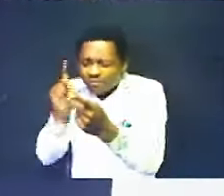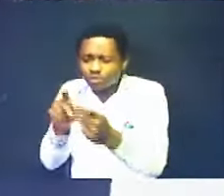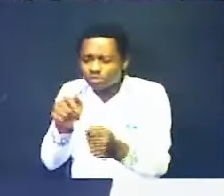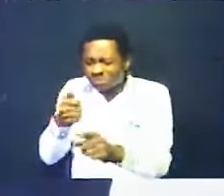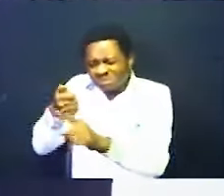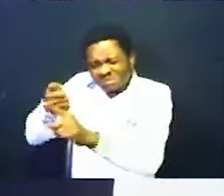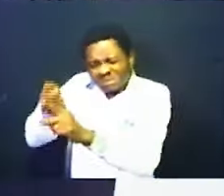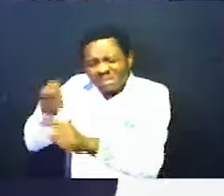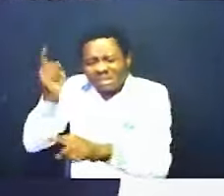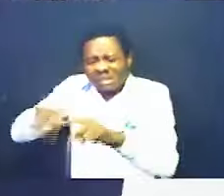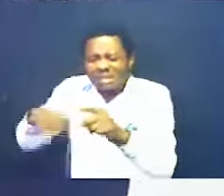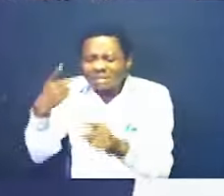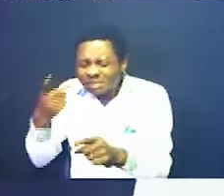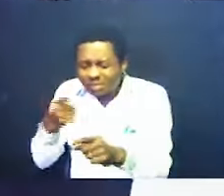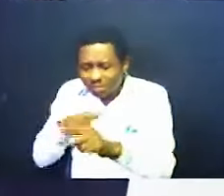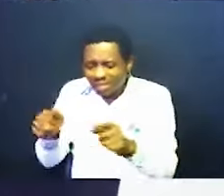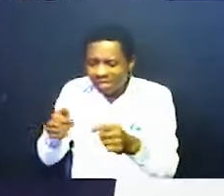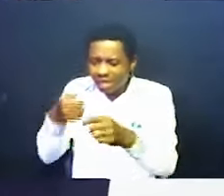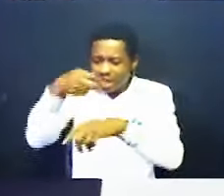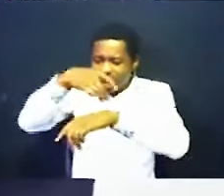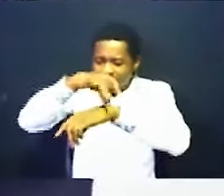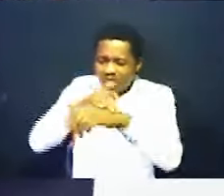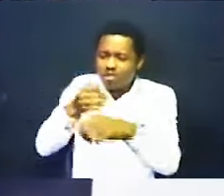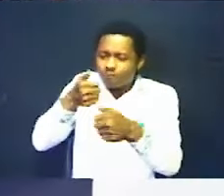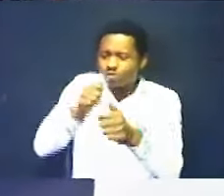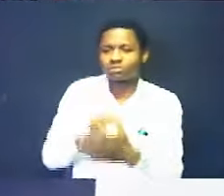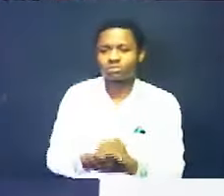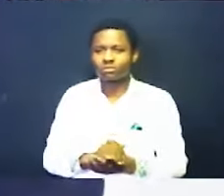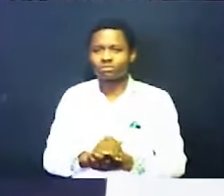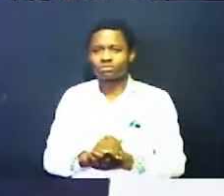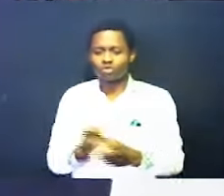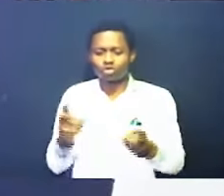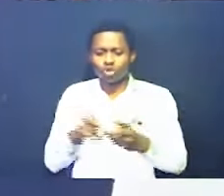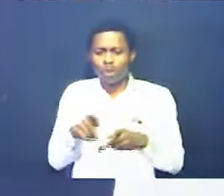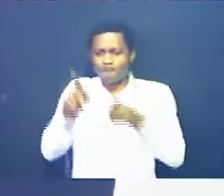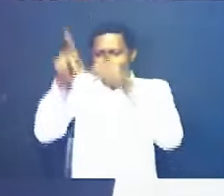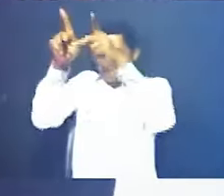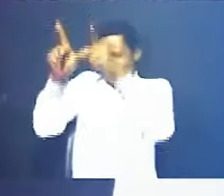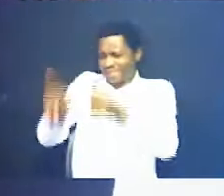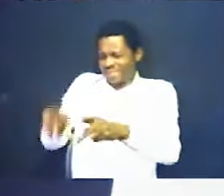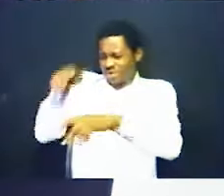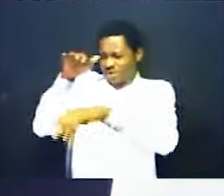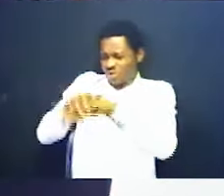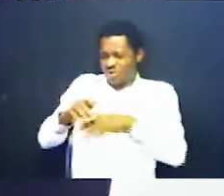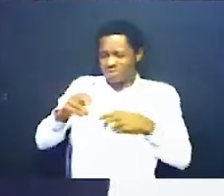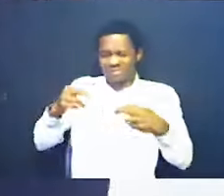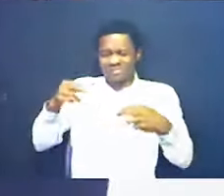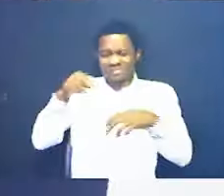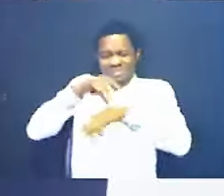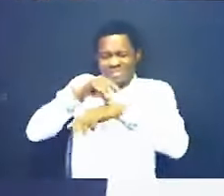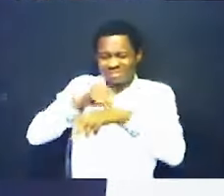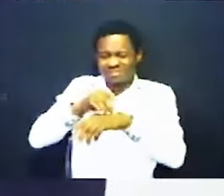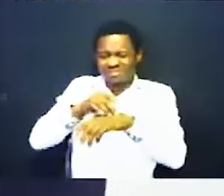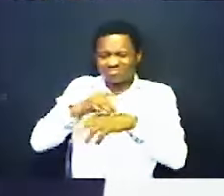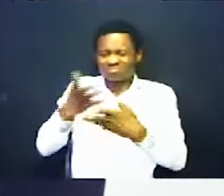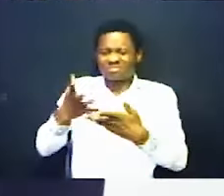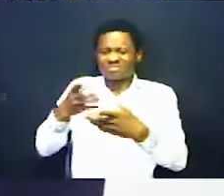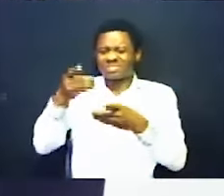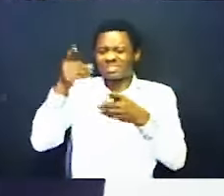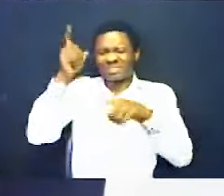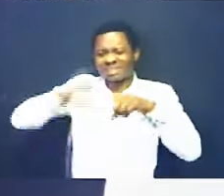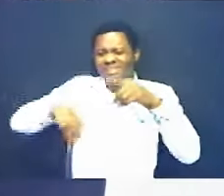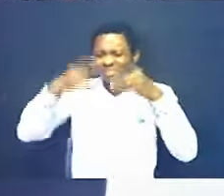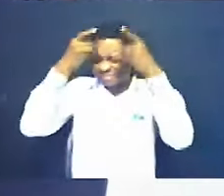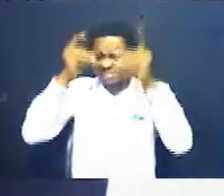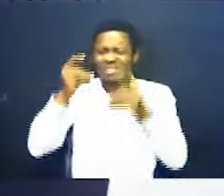So you cannot be a human being dwelling on earth without following rules and